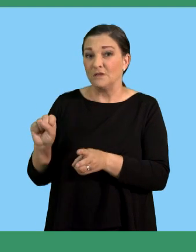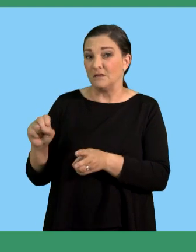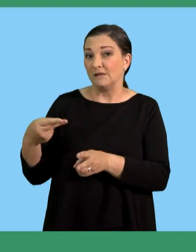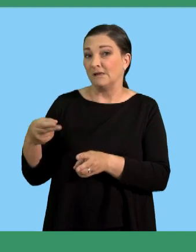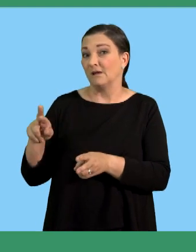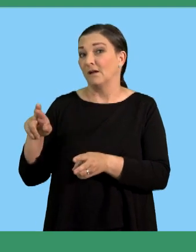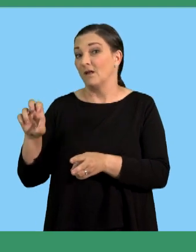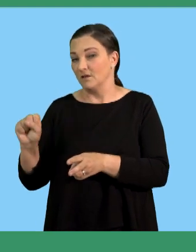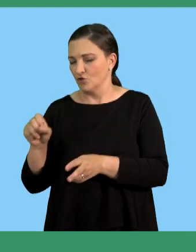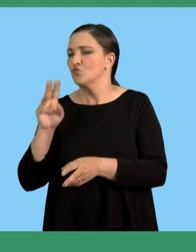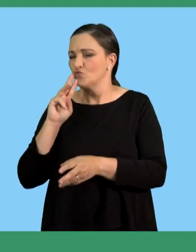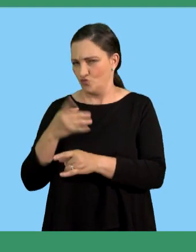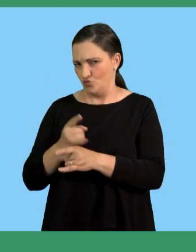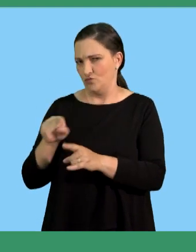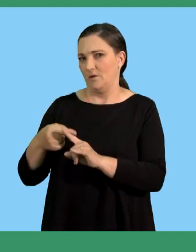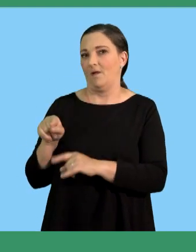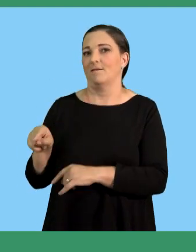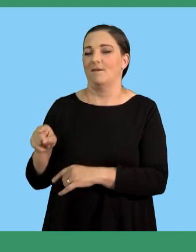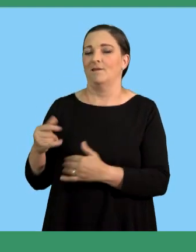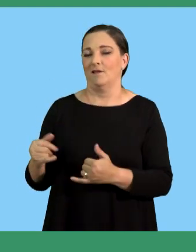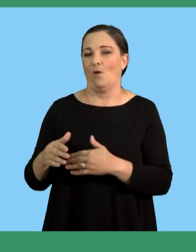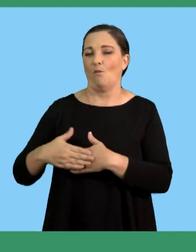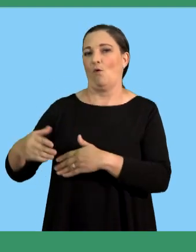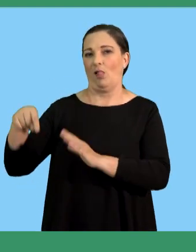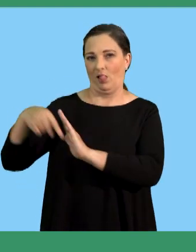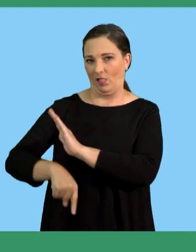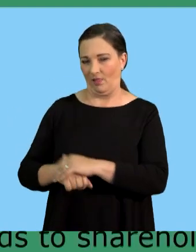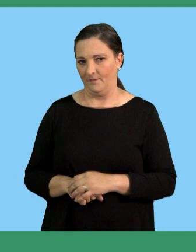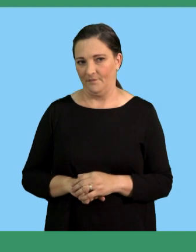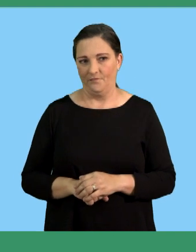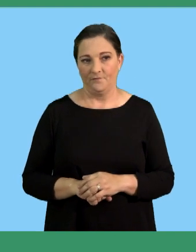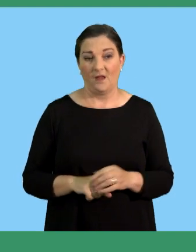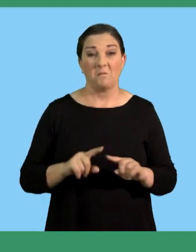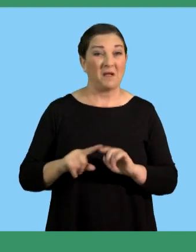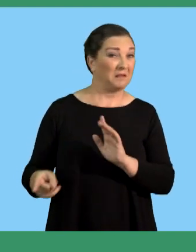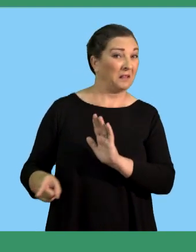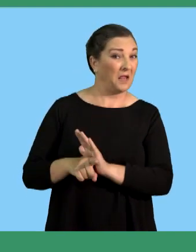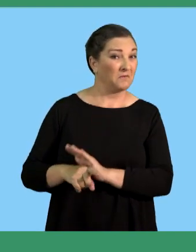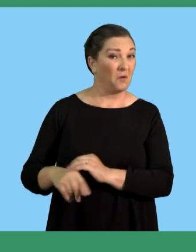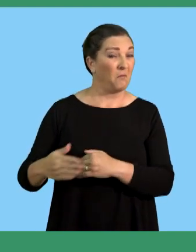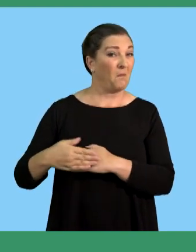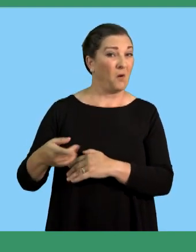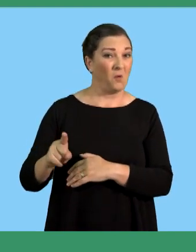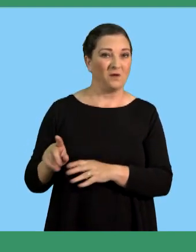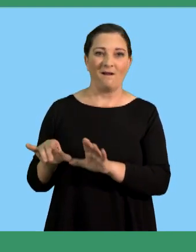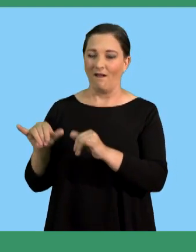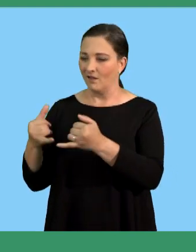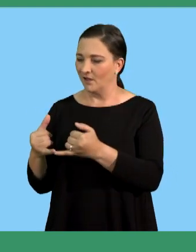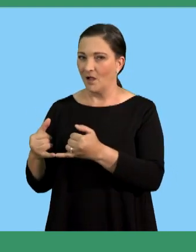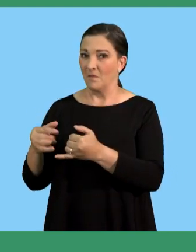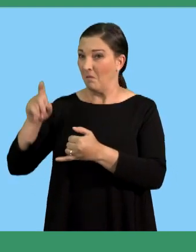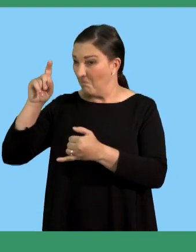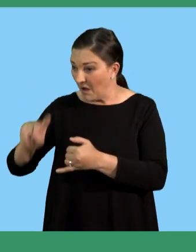shares. We're going to talk about them as our lesson continues. And then another negative is that companies have no